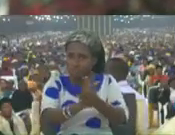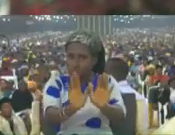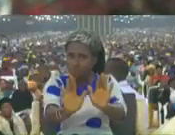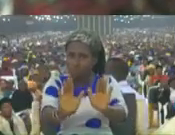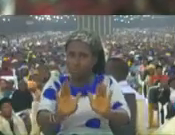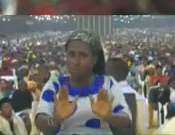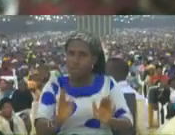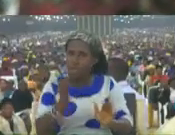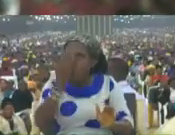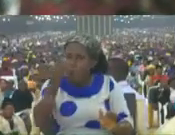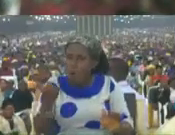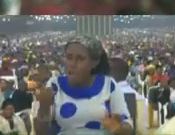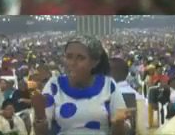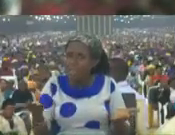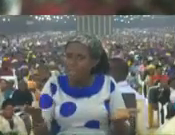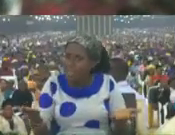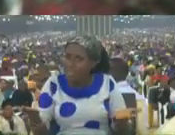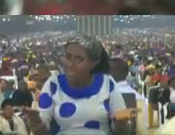Why?